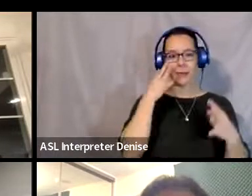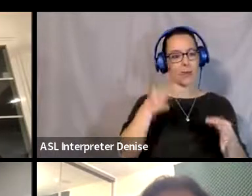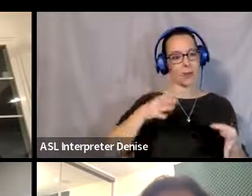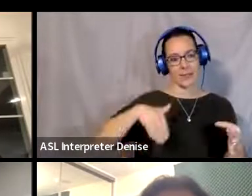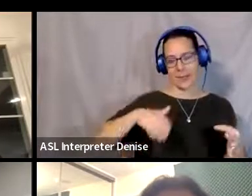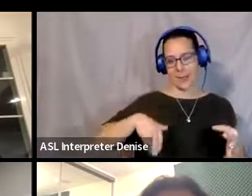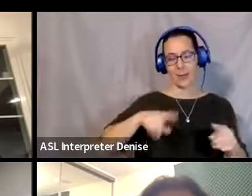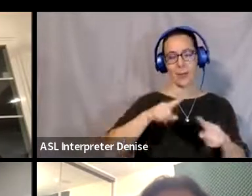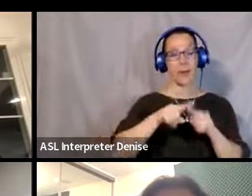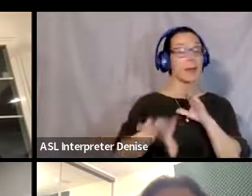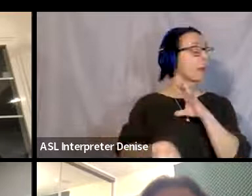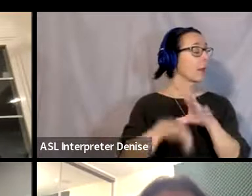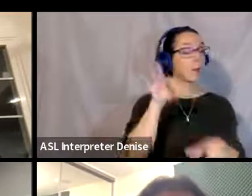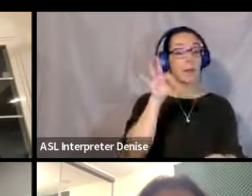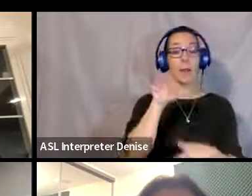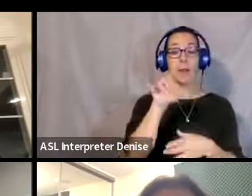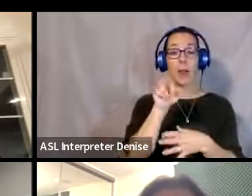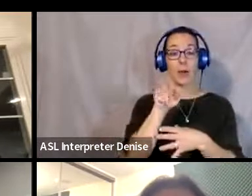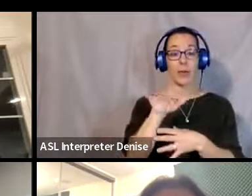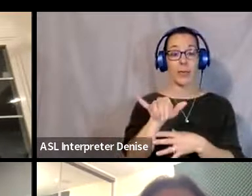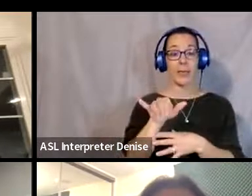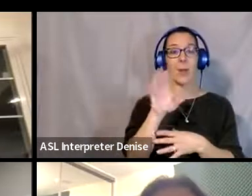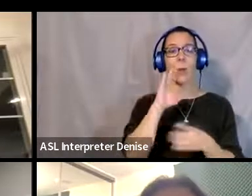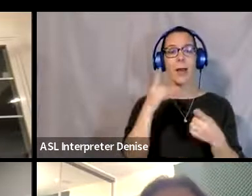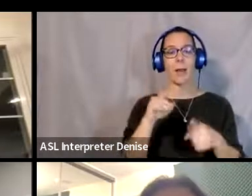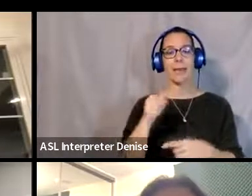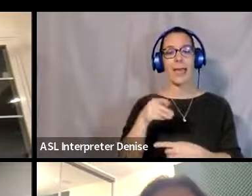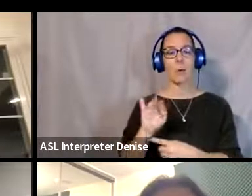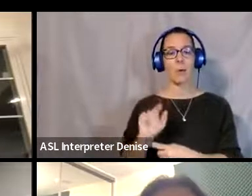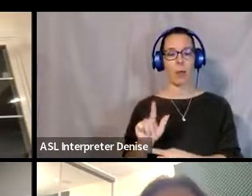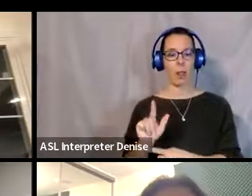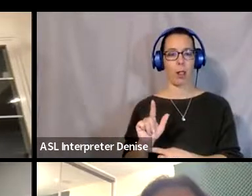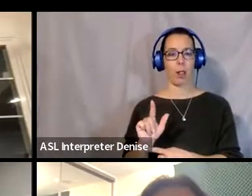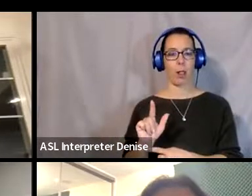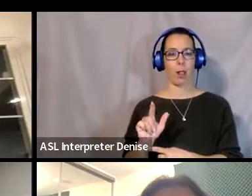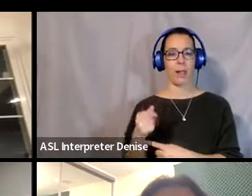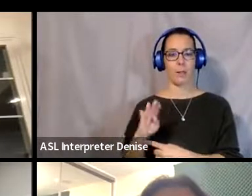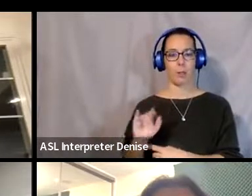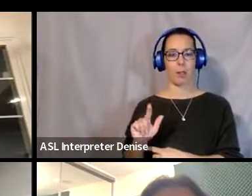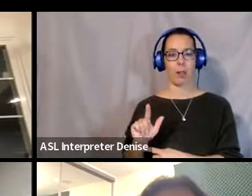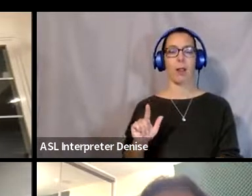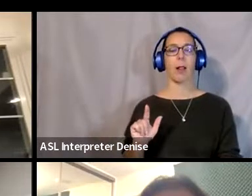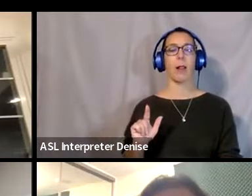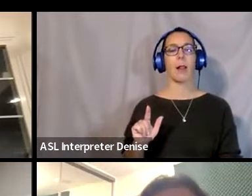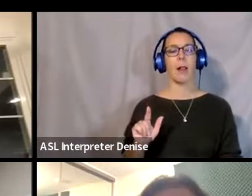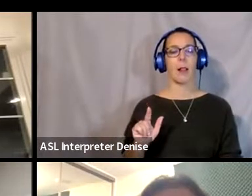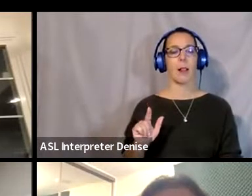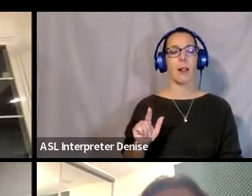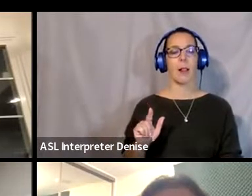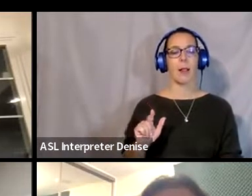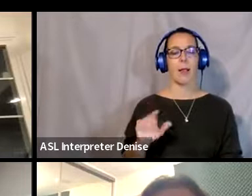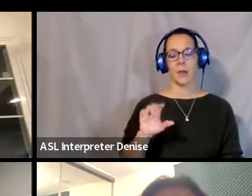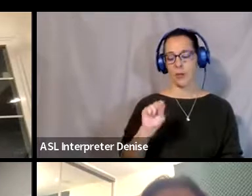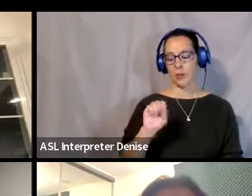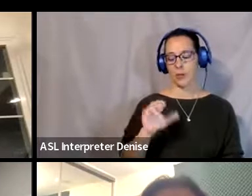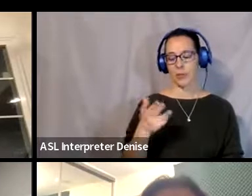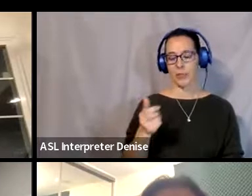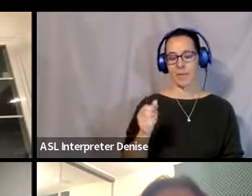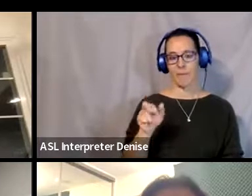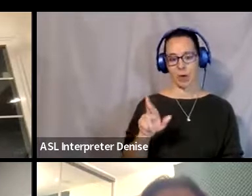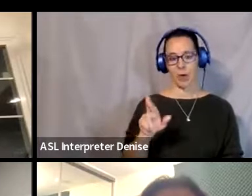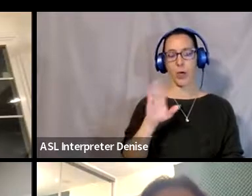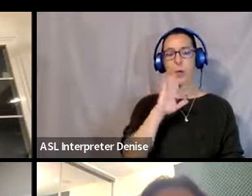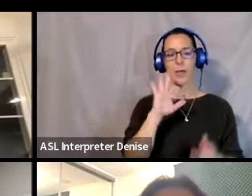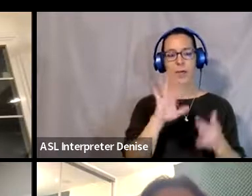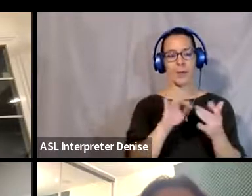lottery is in April this year. Birgit Schaefer will be connecting with Joelle